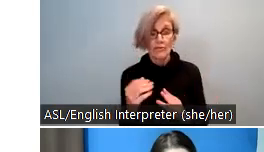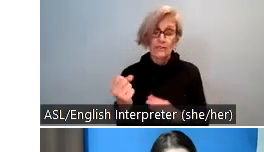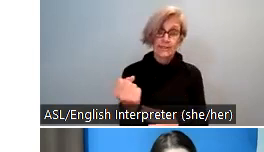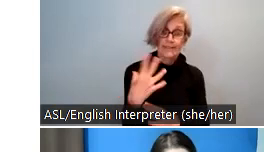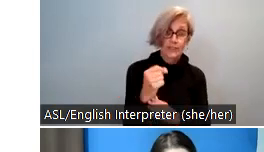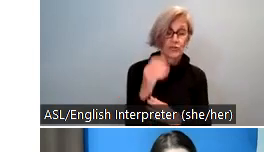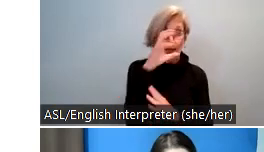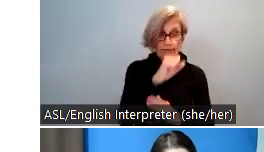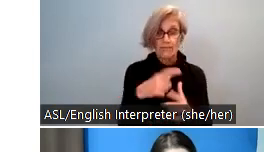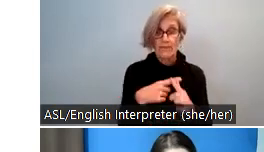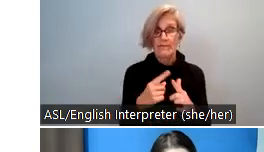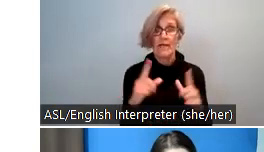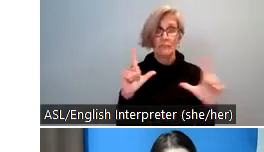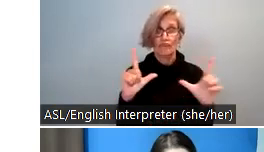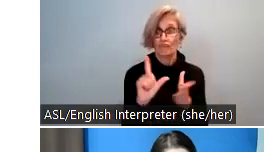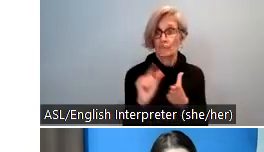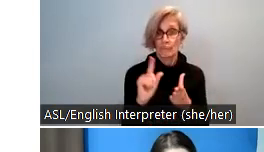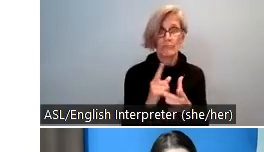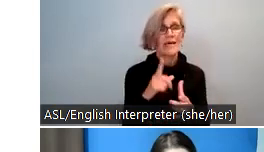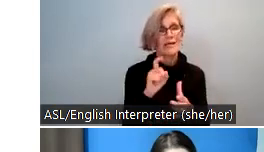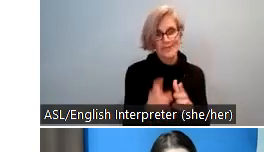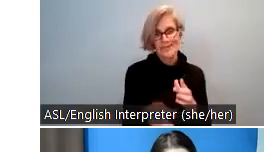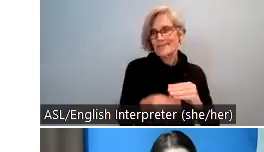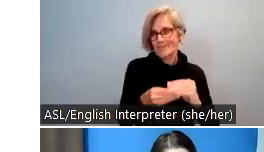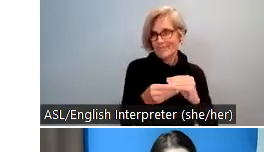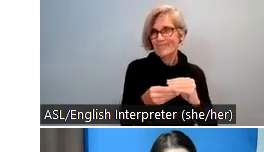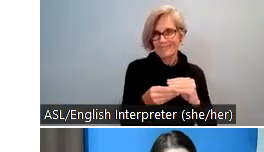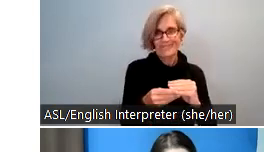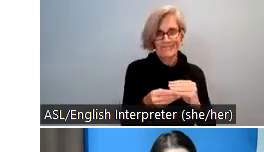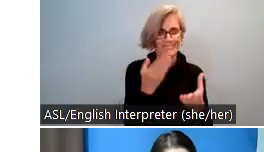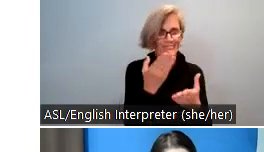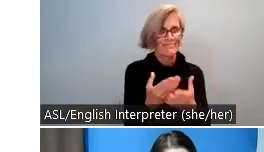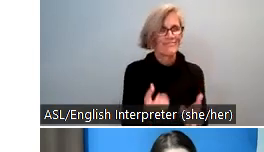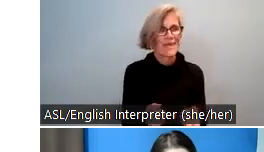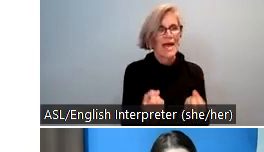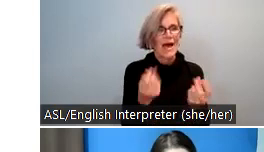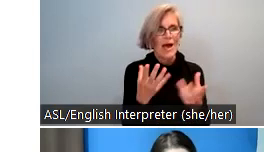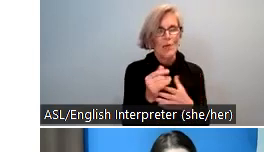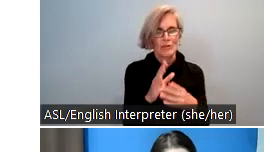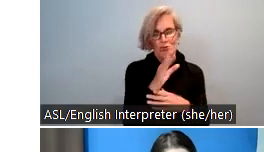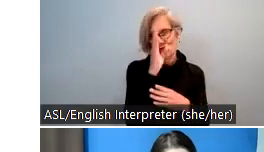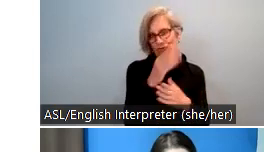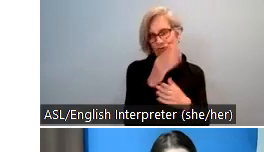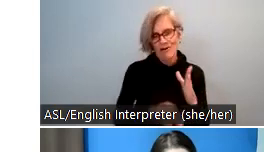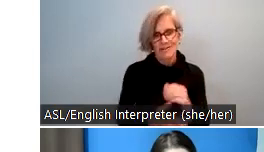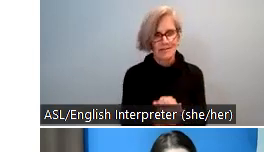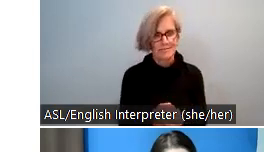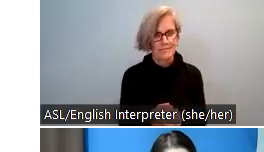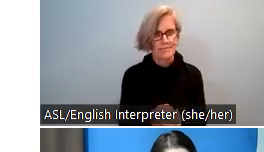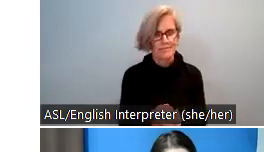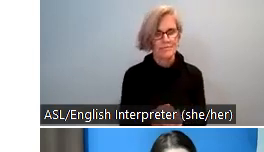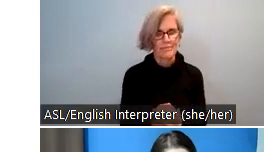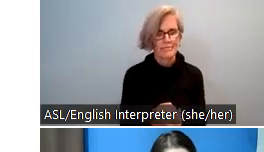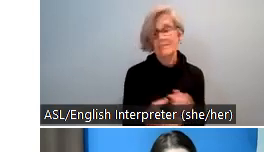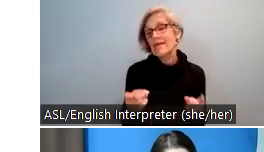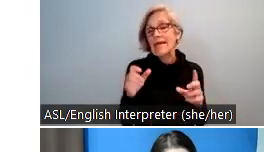And you'll need those screenshots again to justify the amount of your direct costs. It doesn't have to be a screenshot, it can be an actual receipt, but we